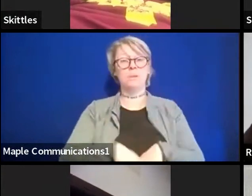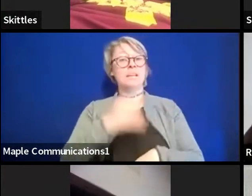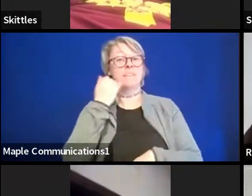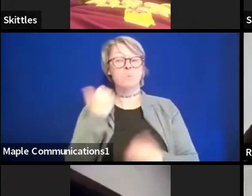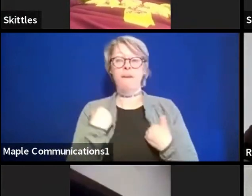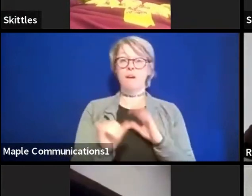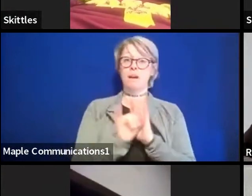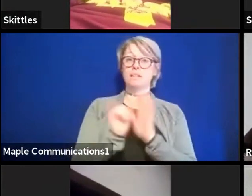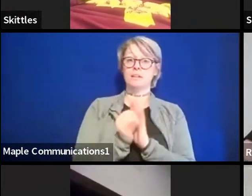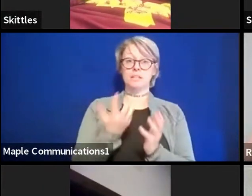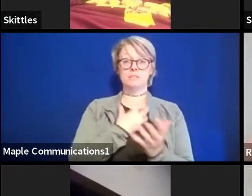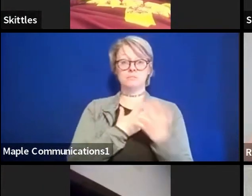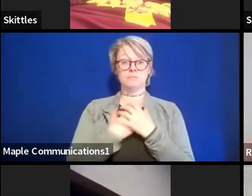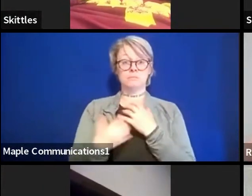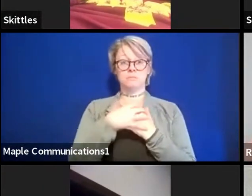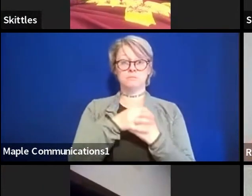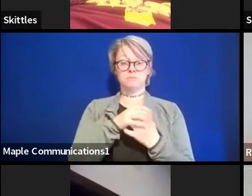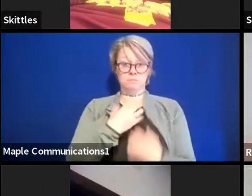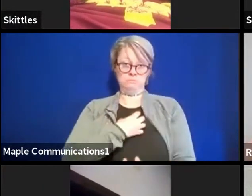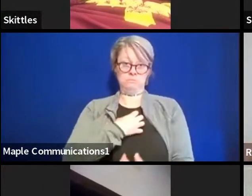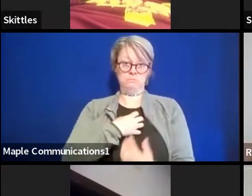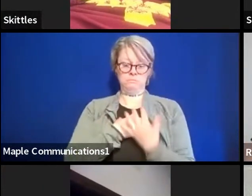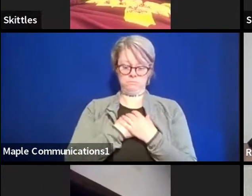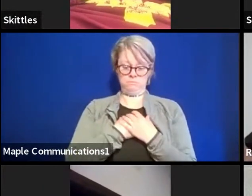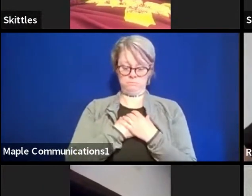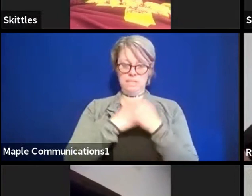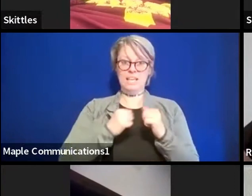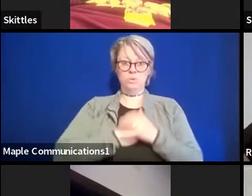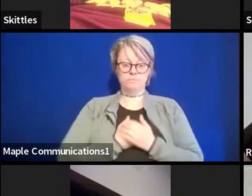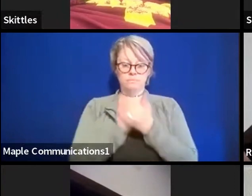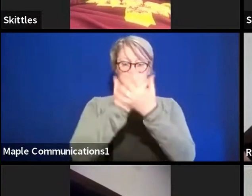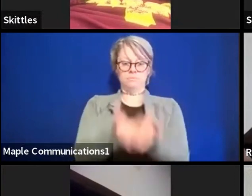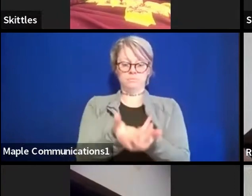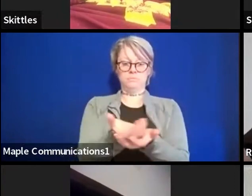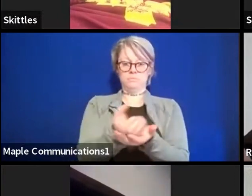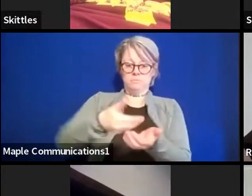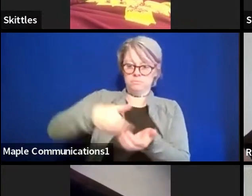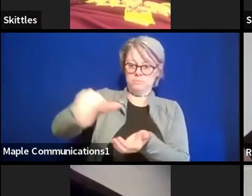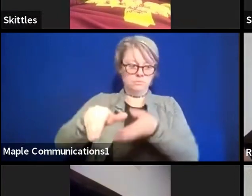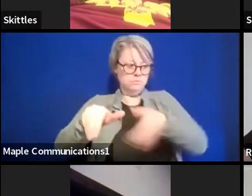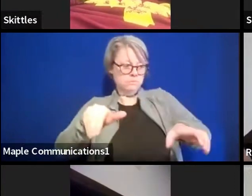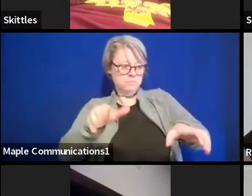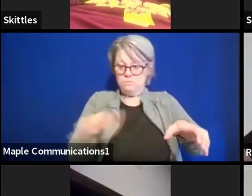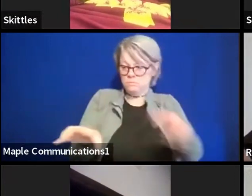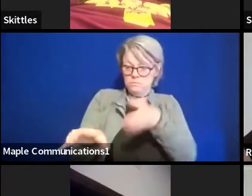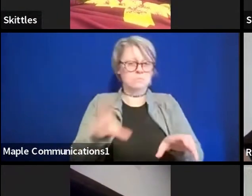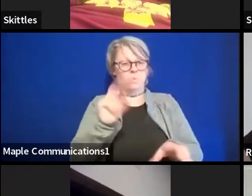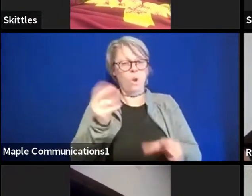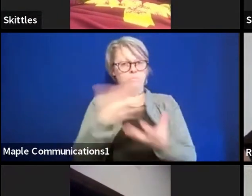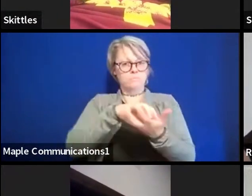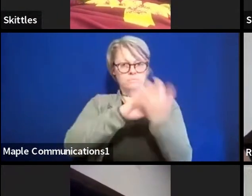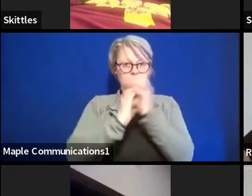multiple ways of being, you know, you can't separate them. They're just who you are. Like, I think it's Rainbow saying that,